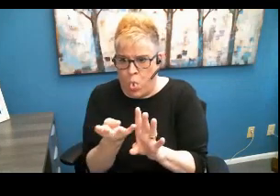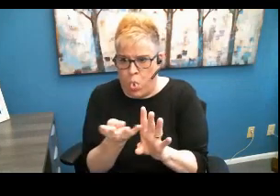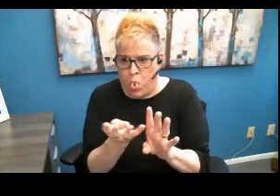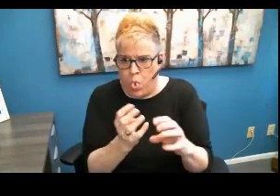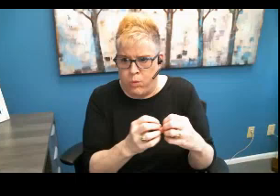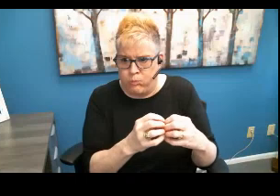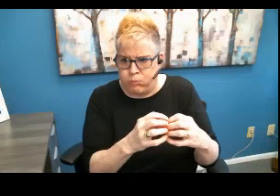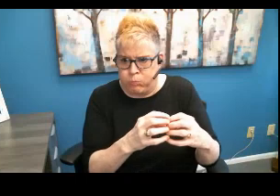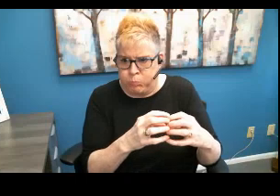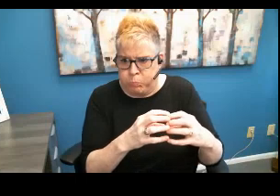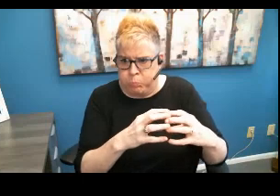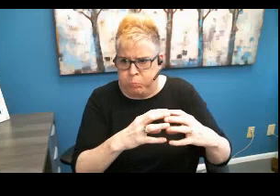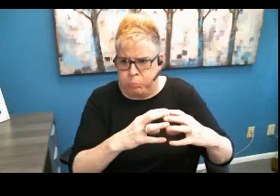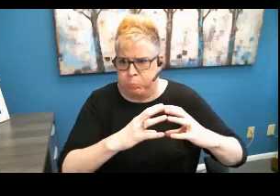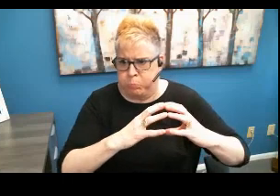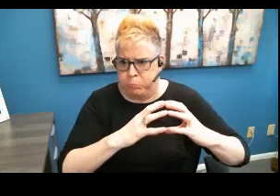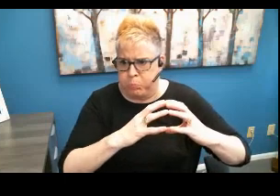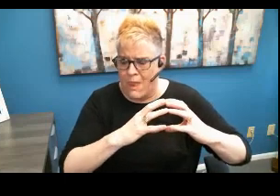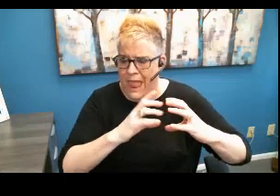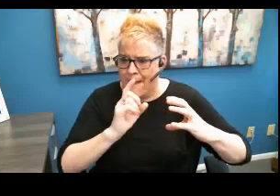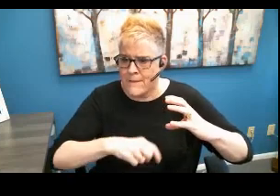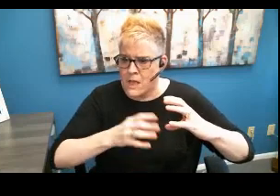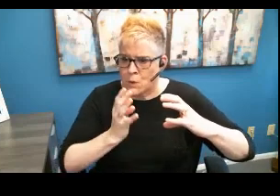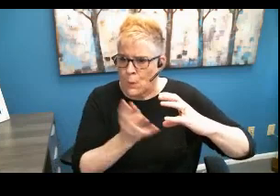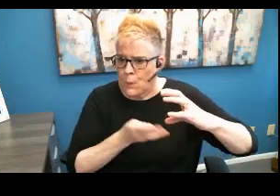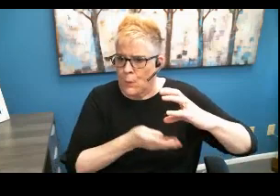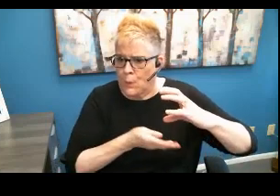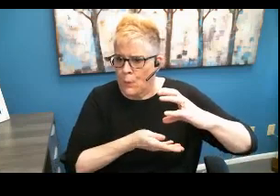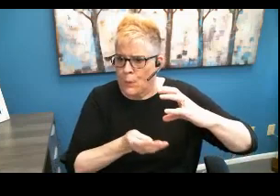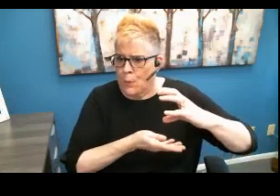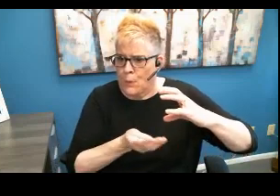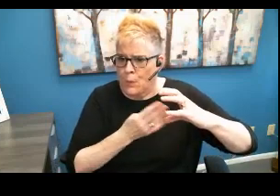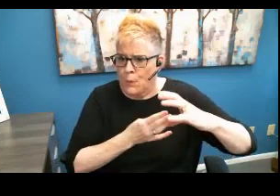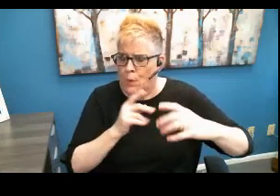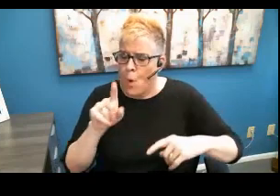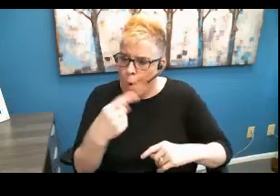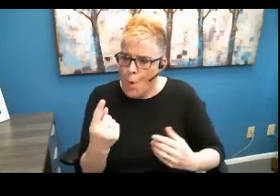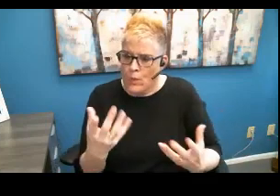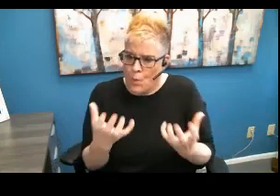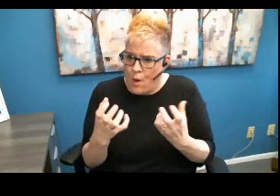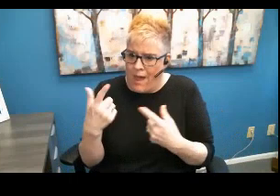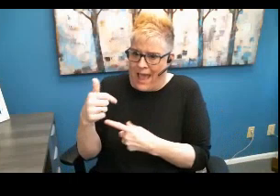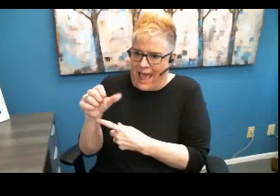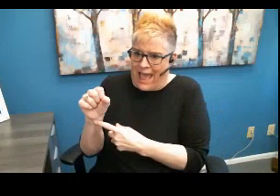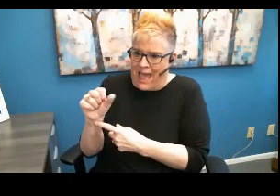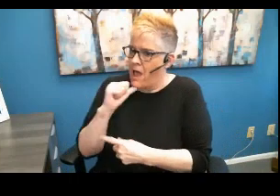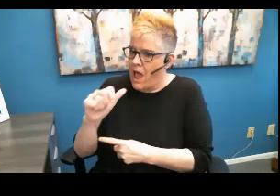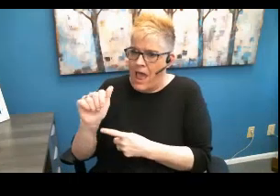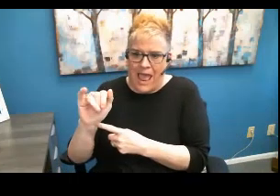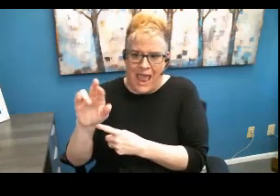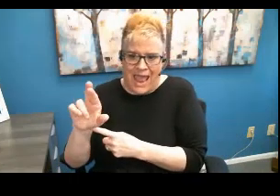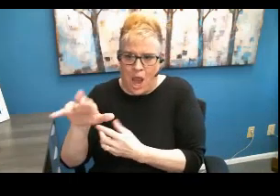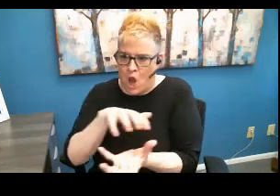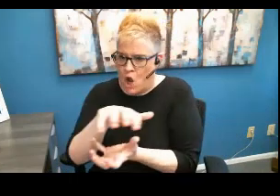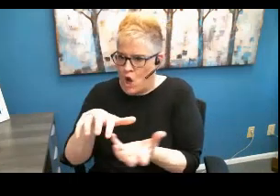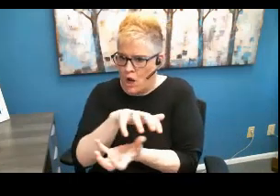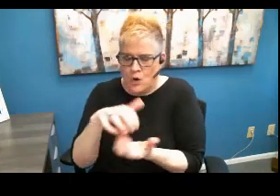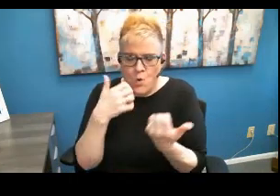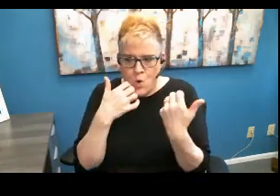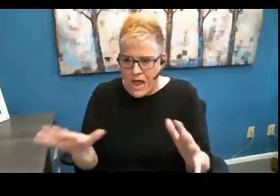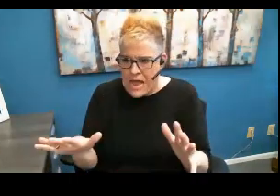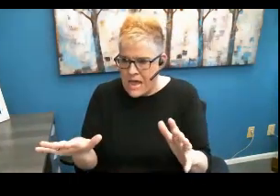atmosphere, you have to get all the air out of the line so that it's just straight natural gas. So you don't have a different mixture of air to gas